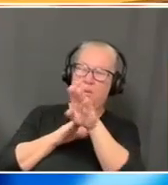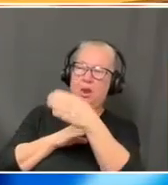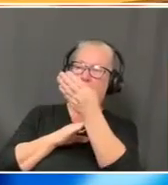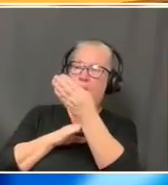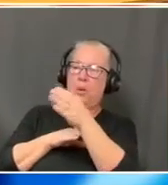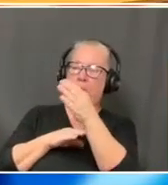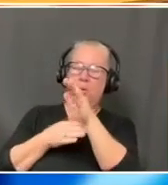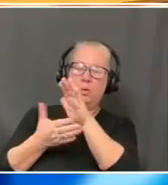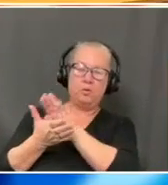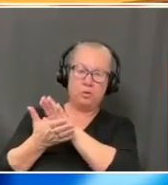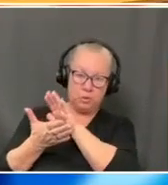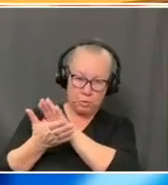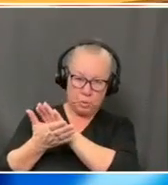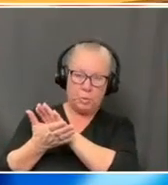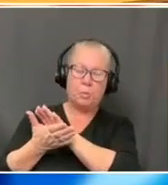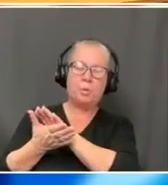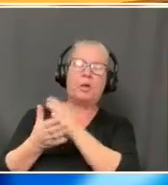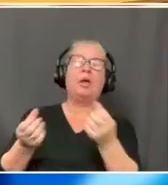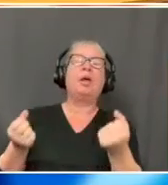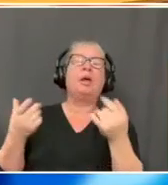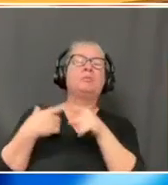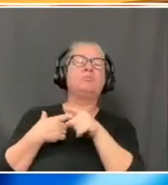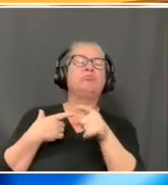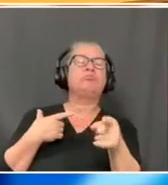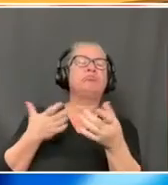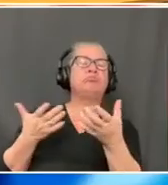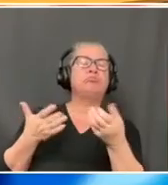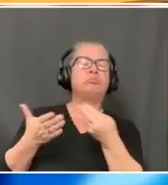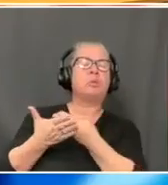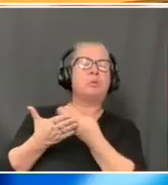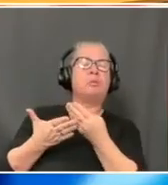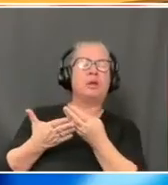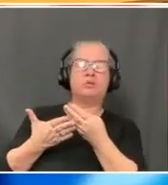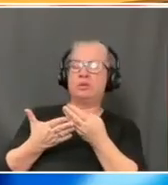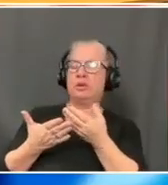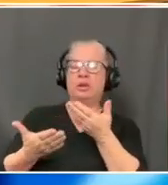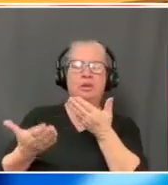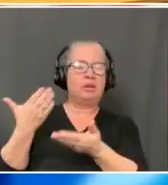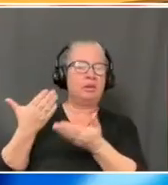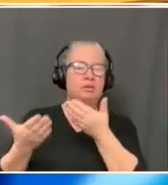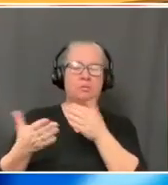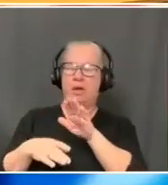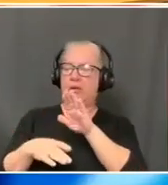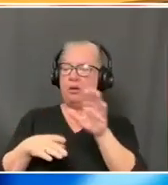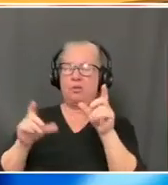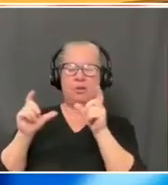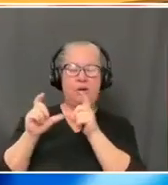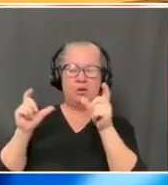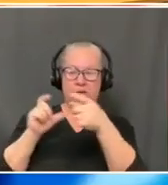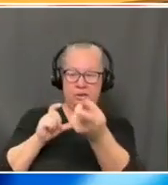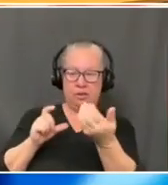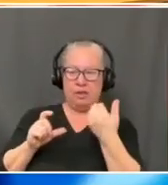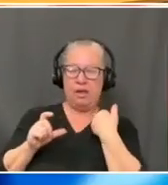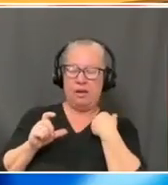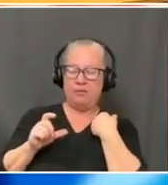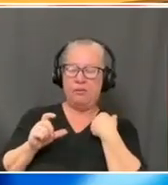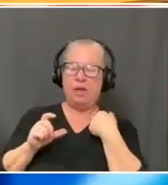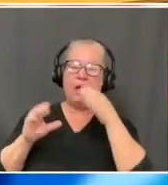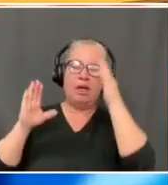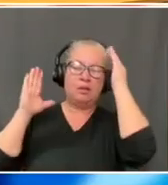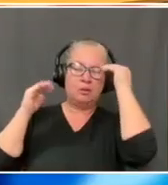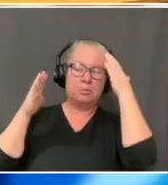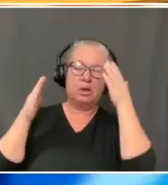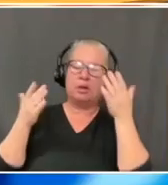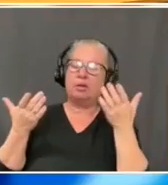how much they're going to budget, regardless of any contracts that might exist. This is how much they're budgeting and basically how much they expect to spend next year. And then that's the